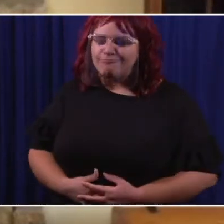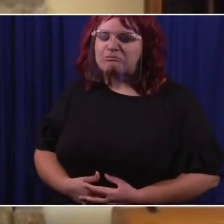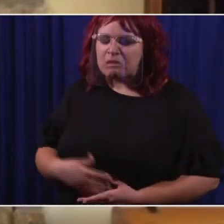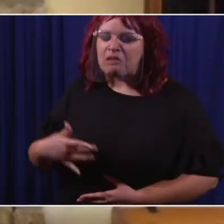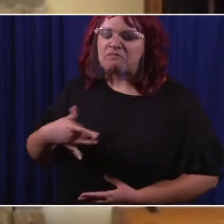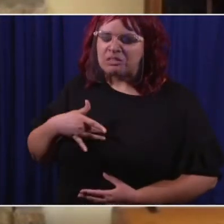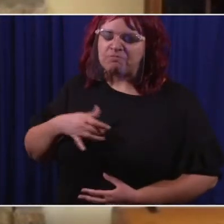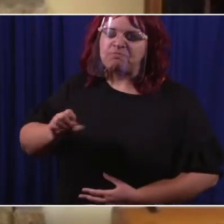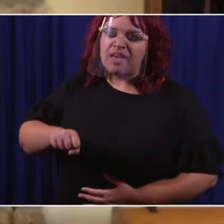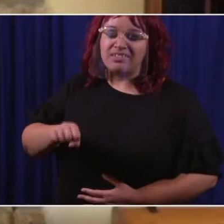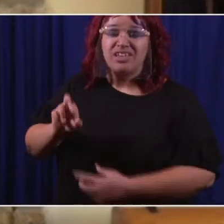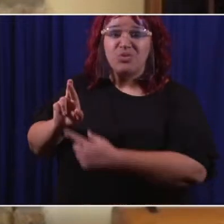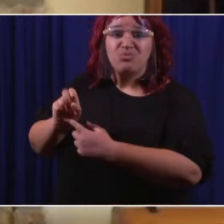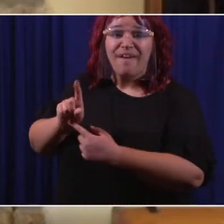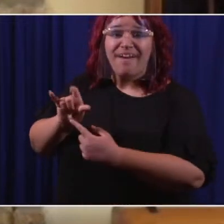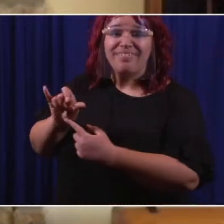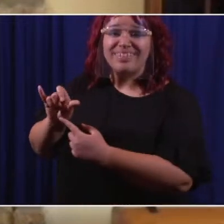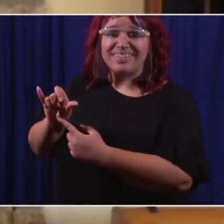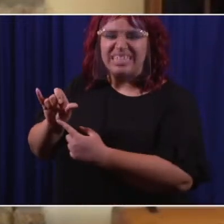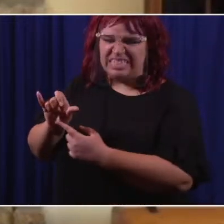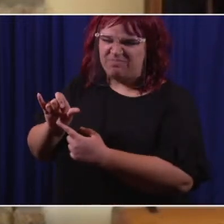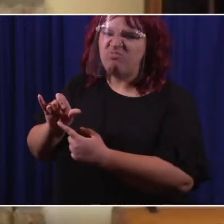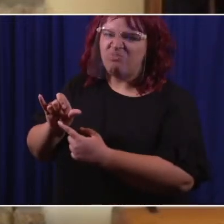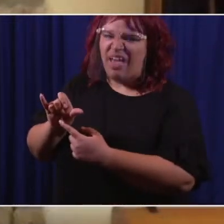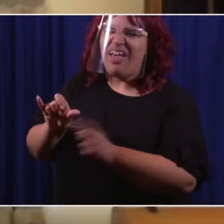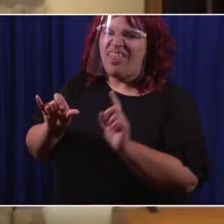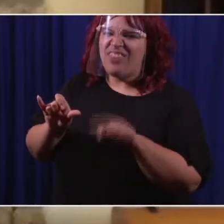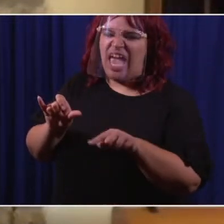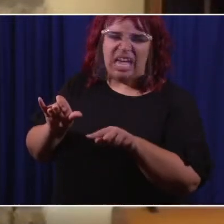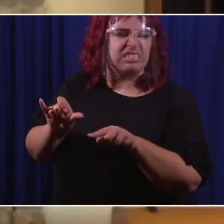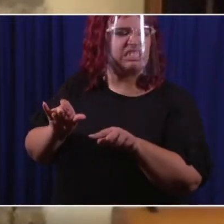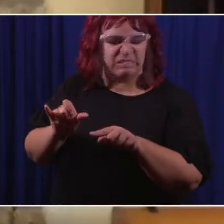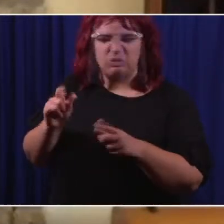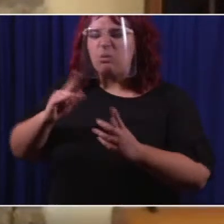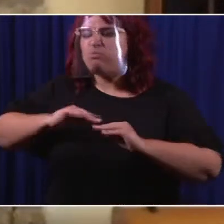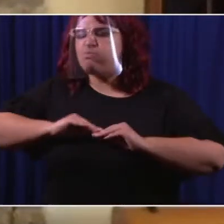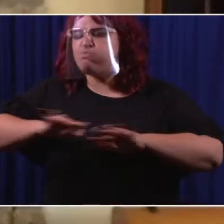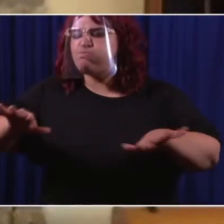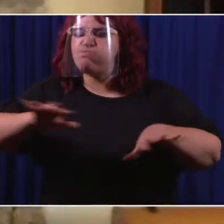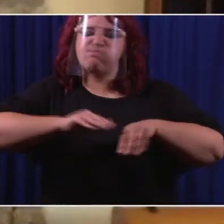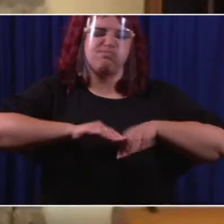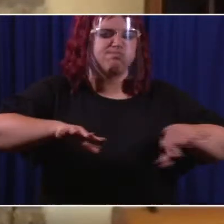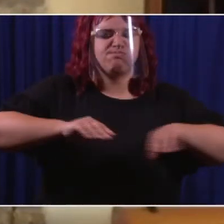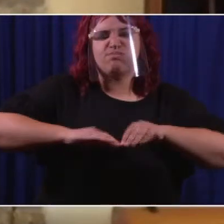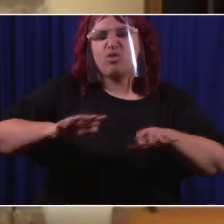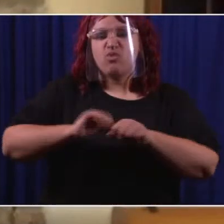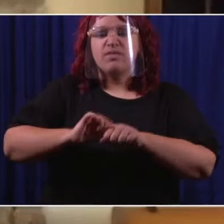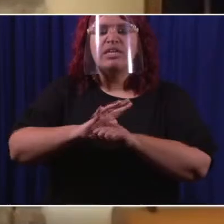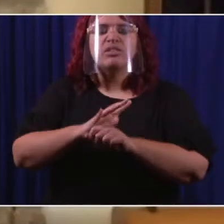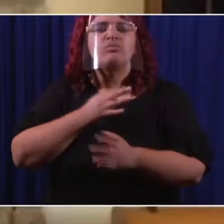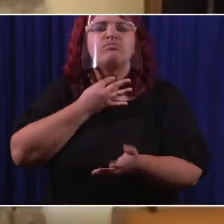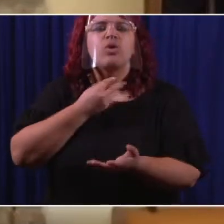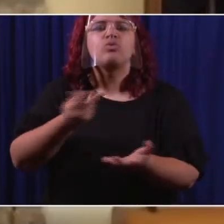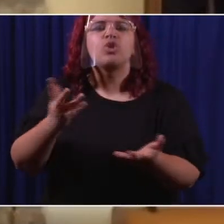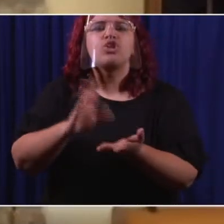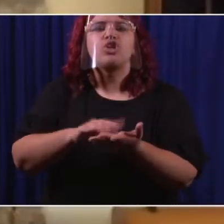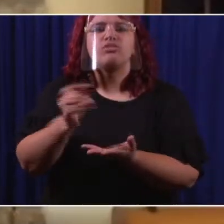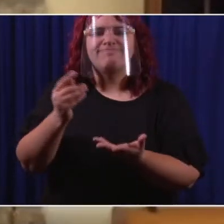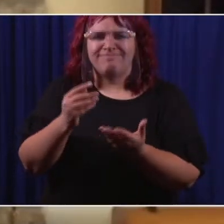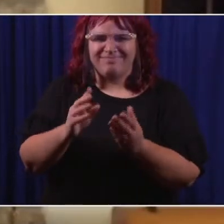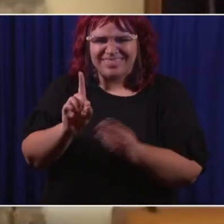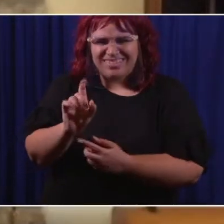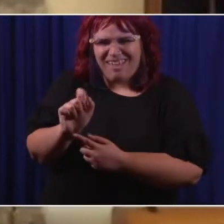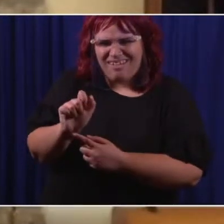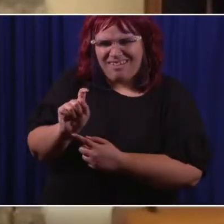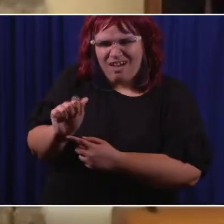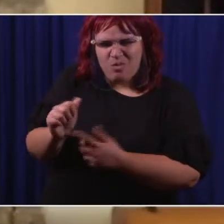Ohio, but you wanted to double check. I wanted to get back to you now and see what you learned from that. Yeah, our team told me that